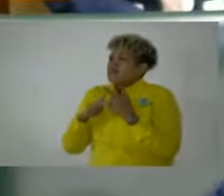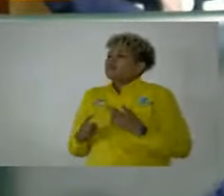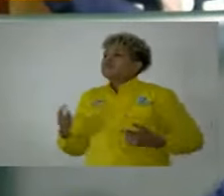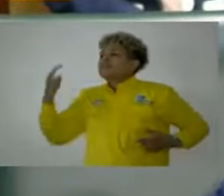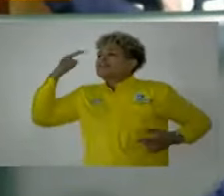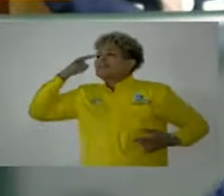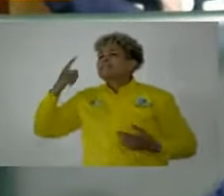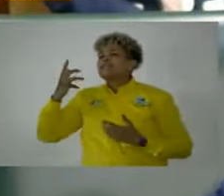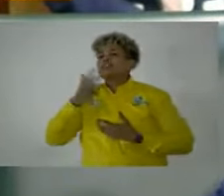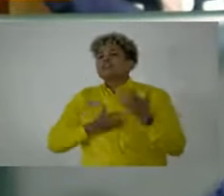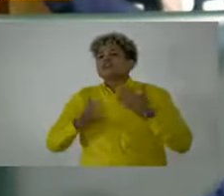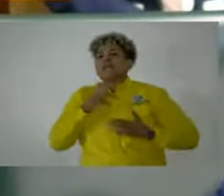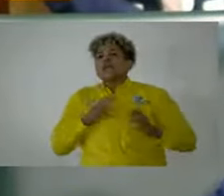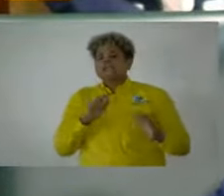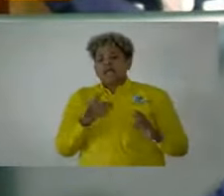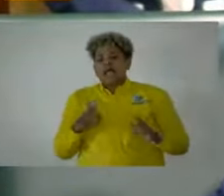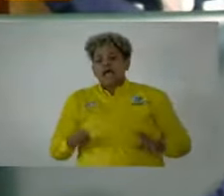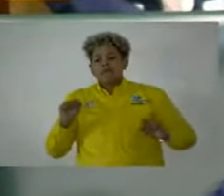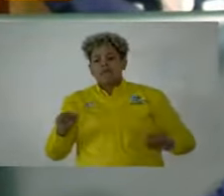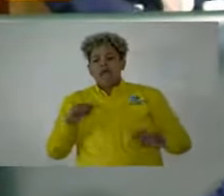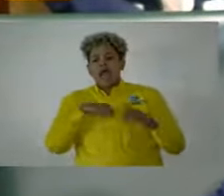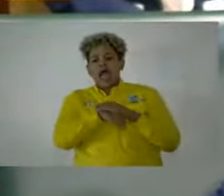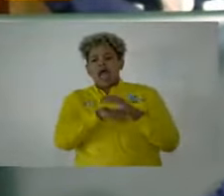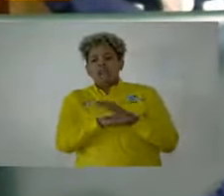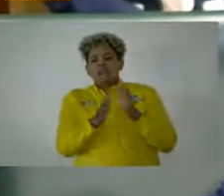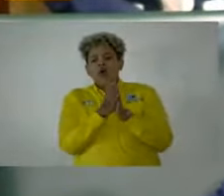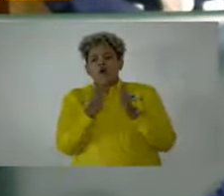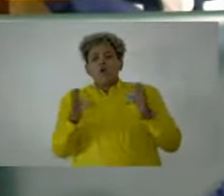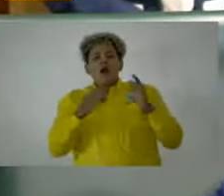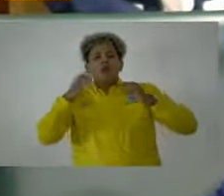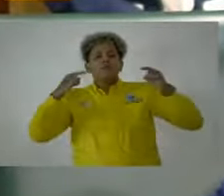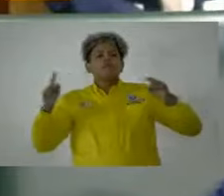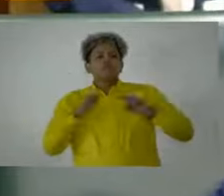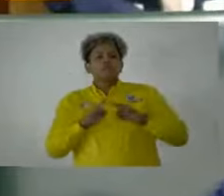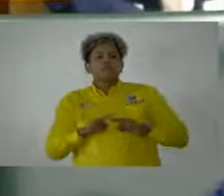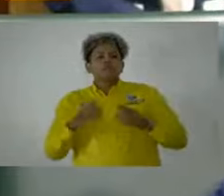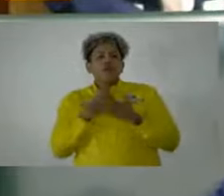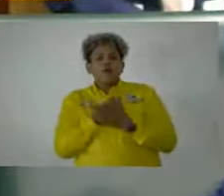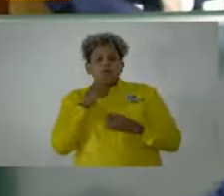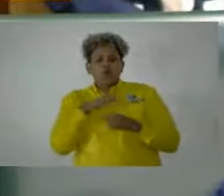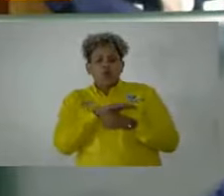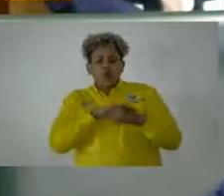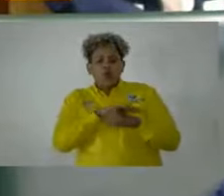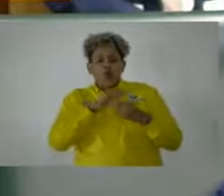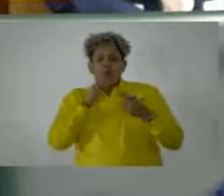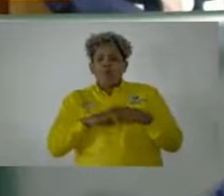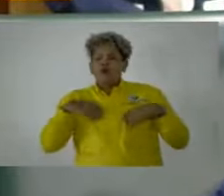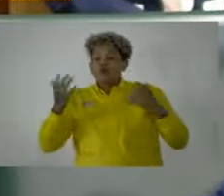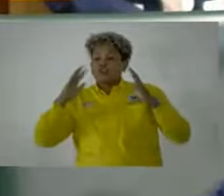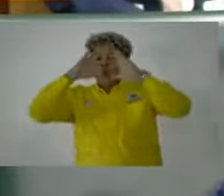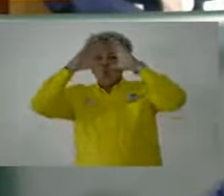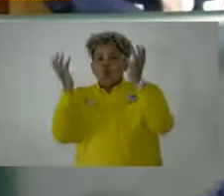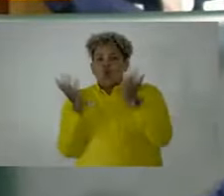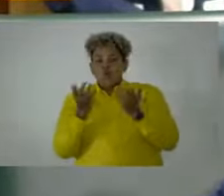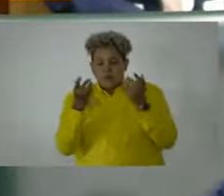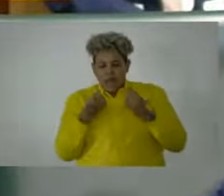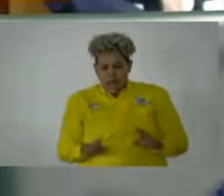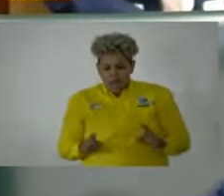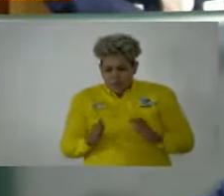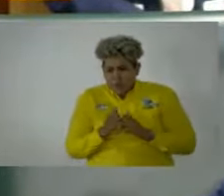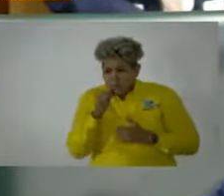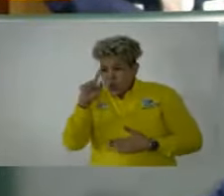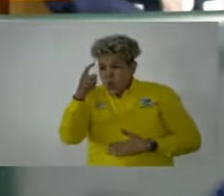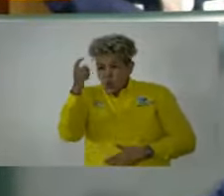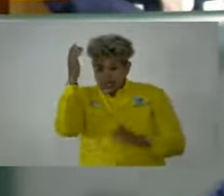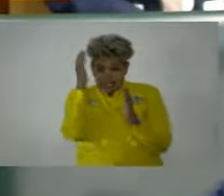thinking society that can access a wide range of opportunities locally and indeed globally, with not only